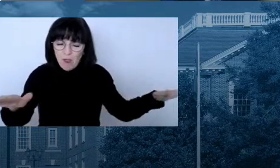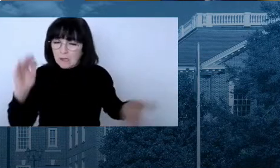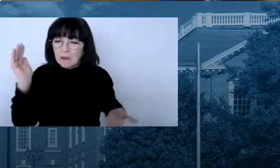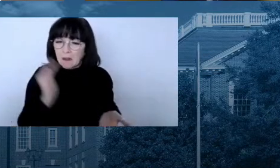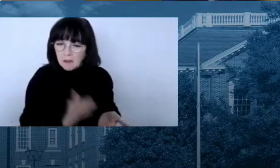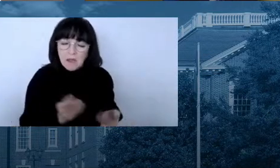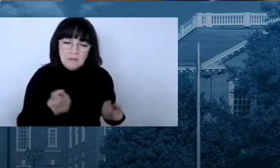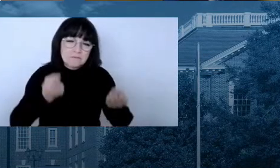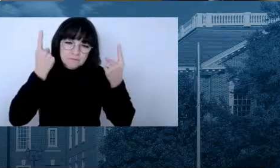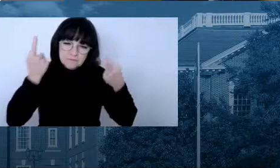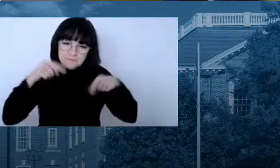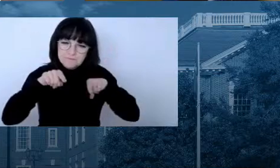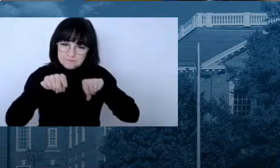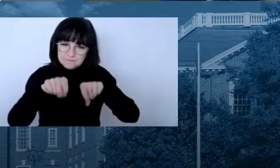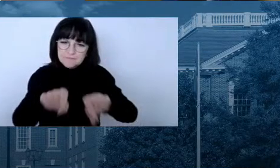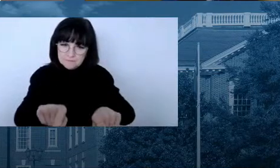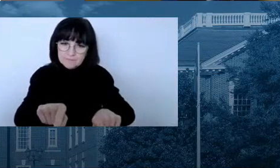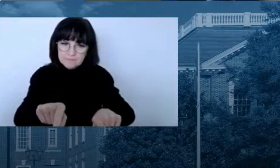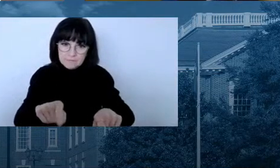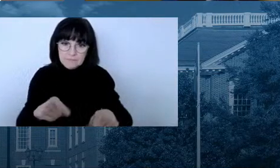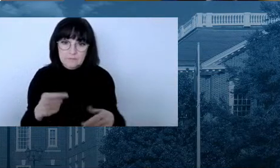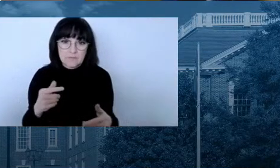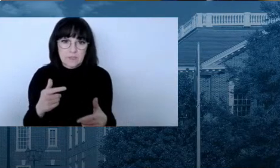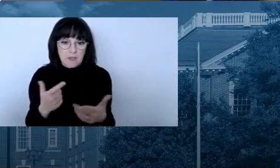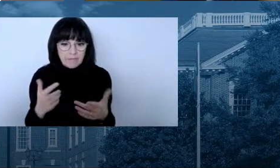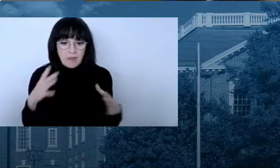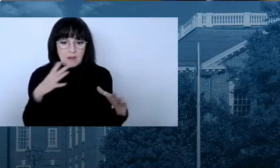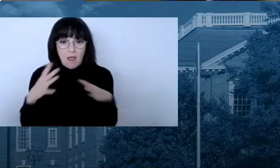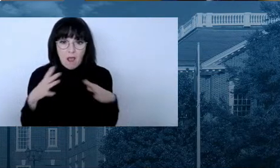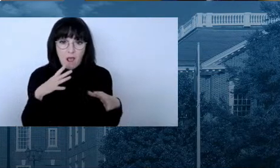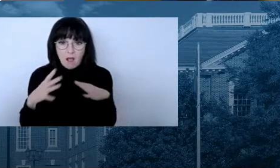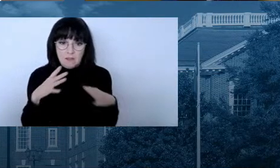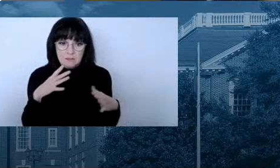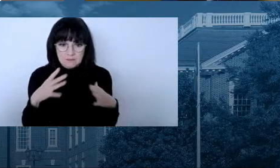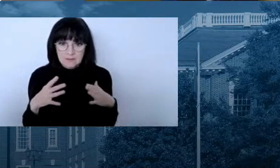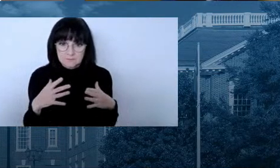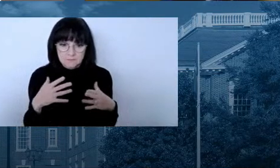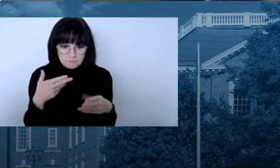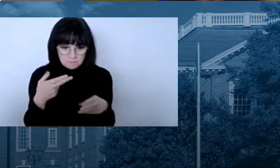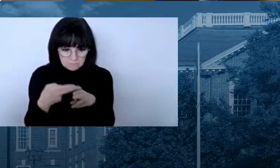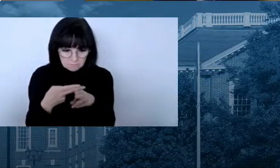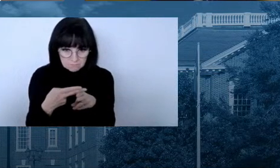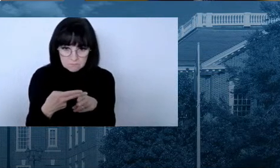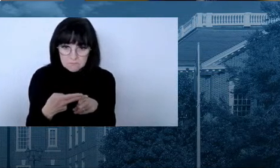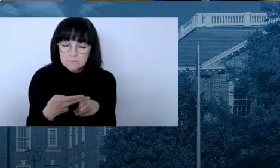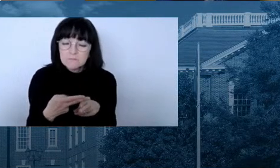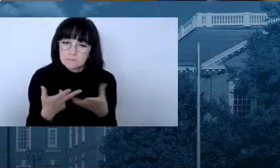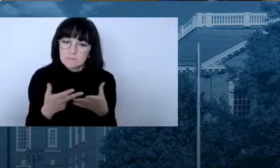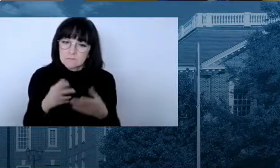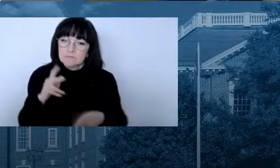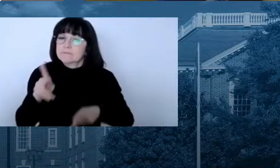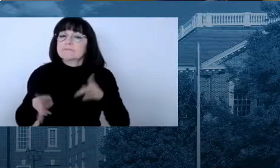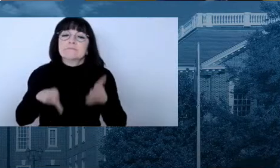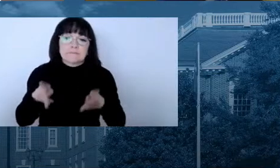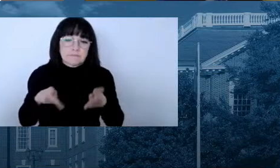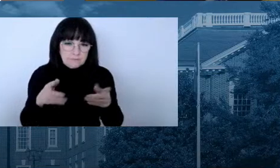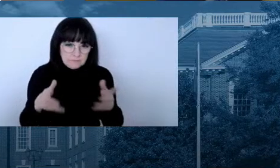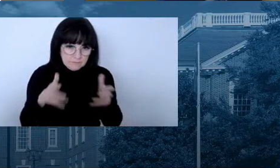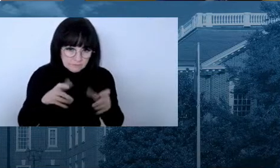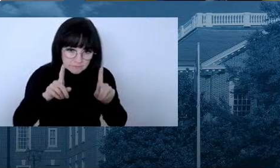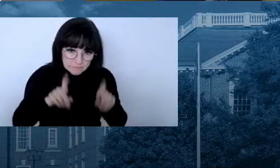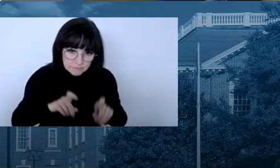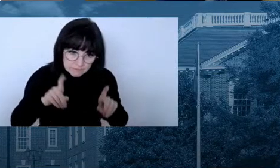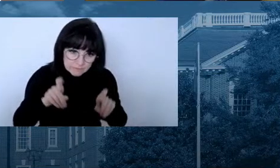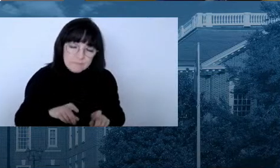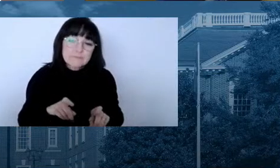started going up and the messages started getting around that COVID was surging, people hear from their neighbors, people at work that